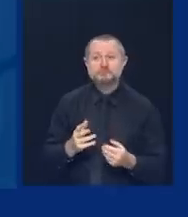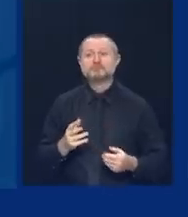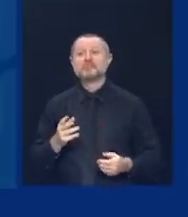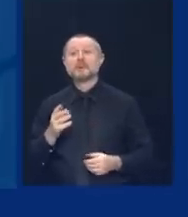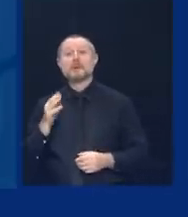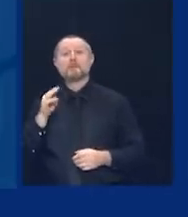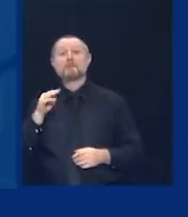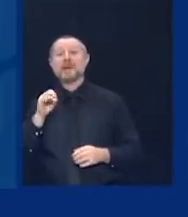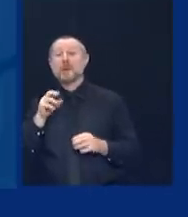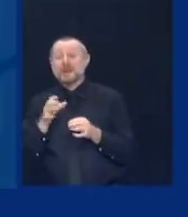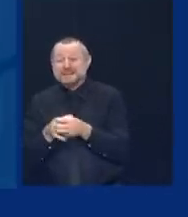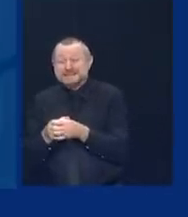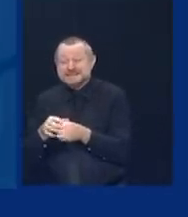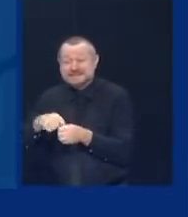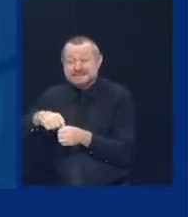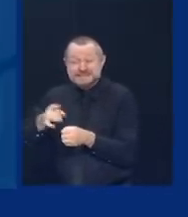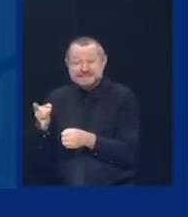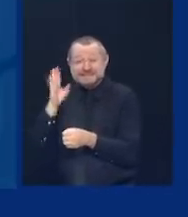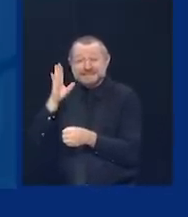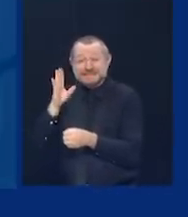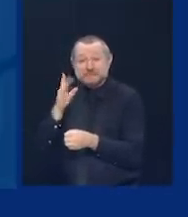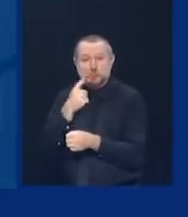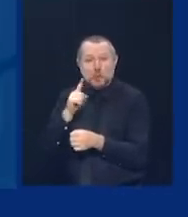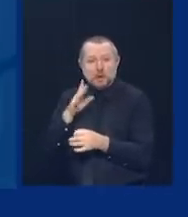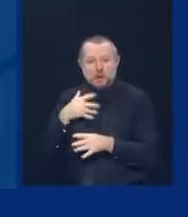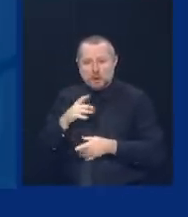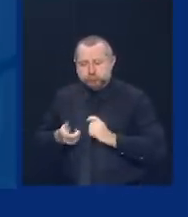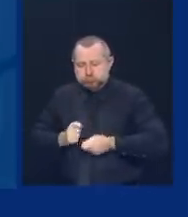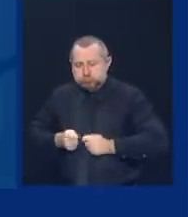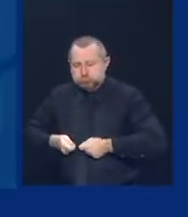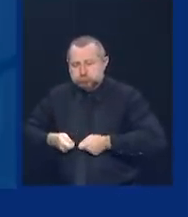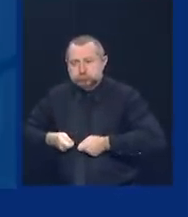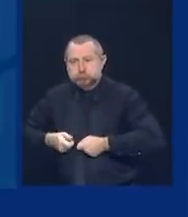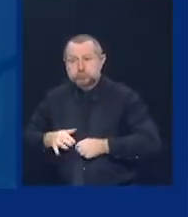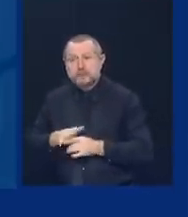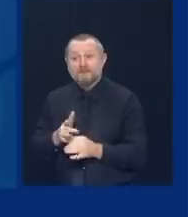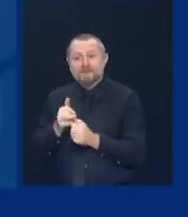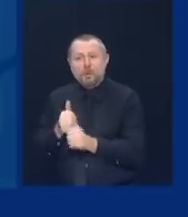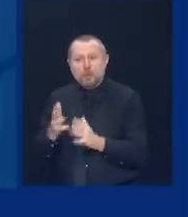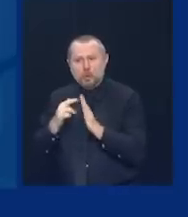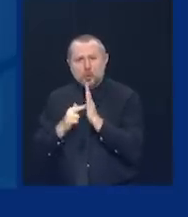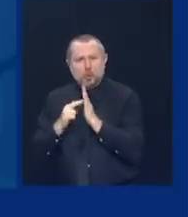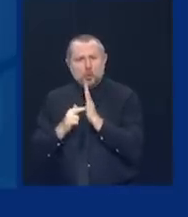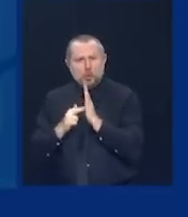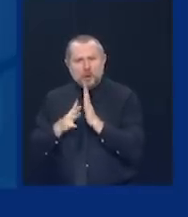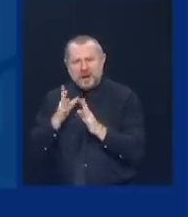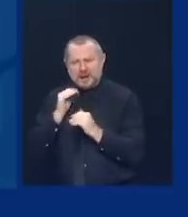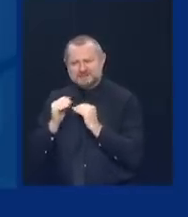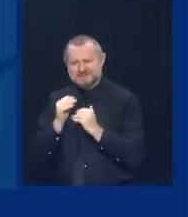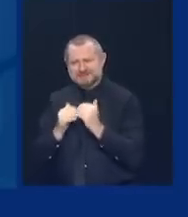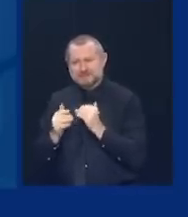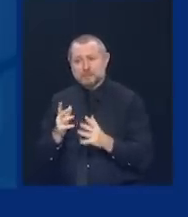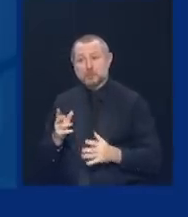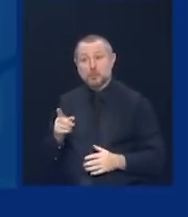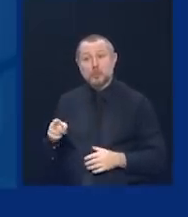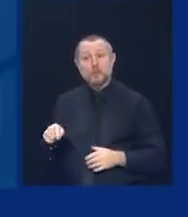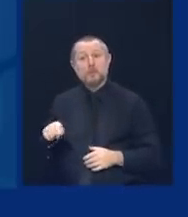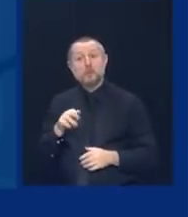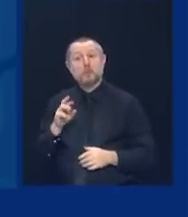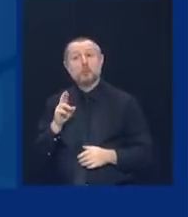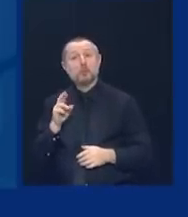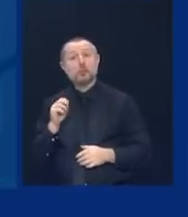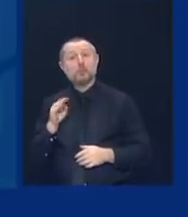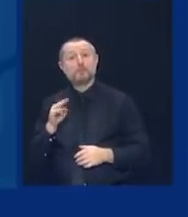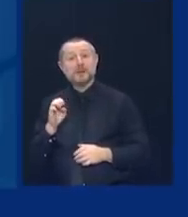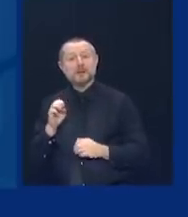microclusters work. Following the rules work. Broome County was a yellow